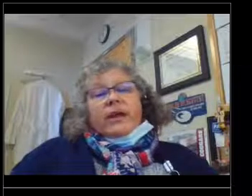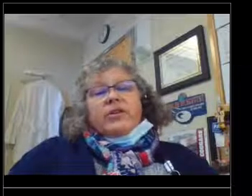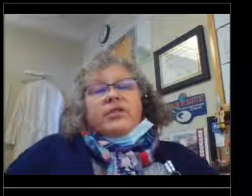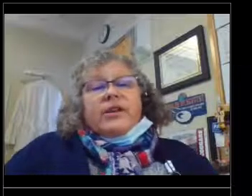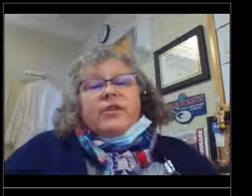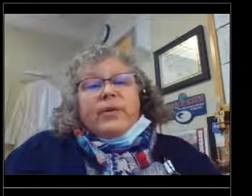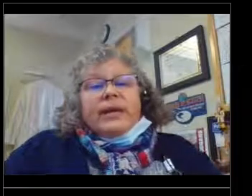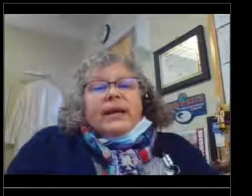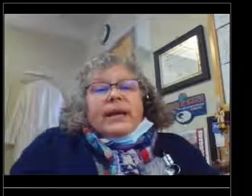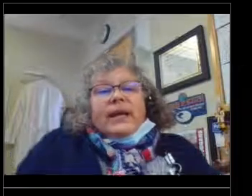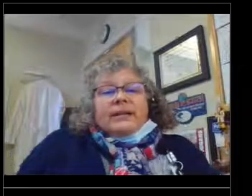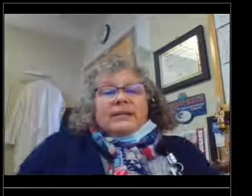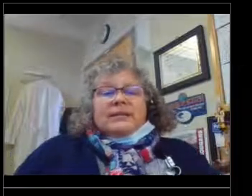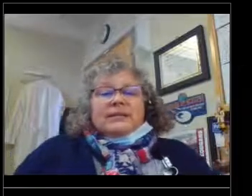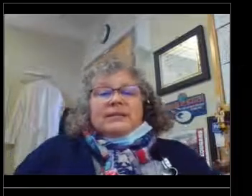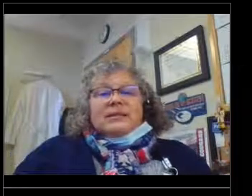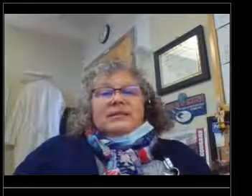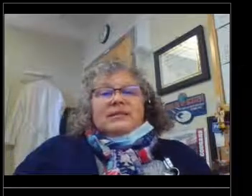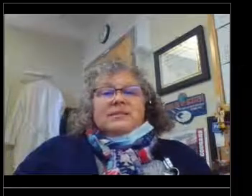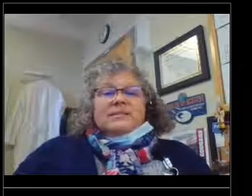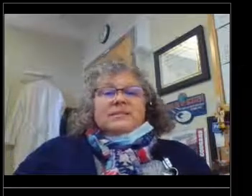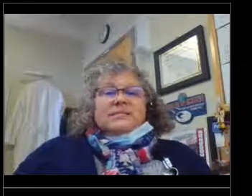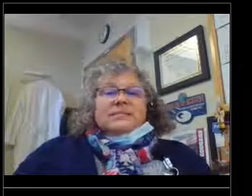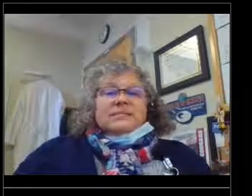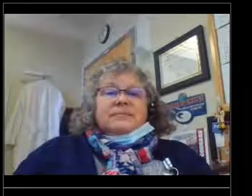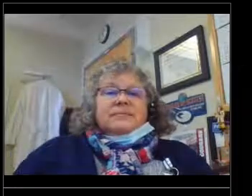I'll let her introduce herself. Go ahead, Diana.